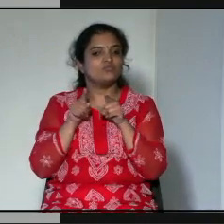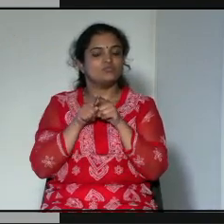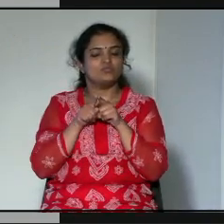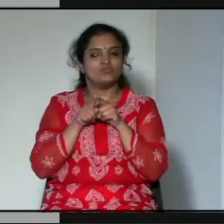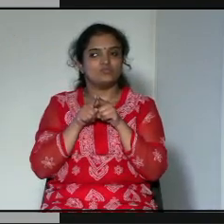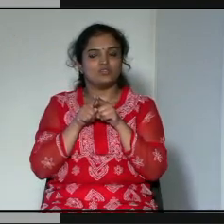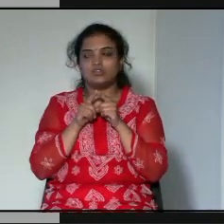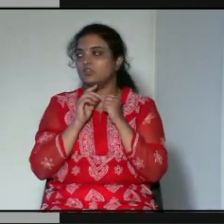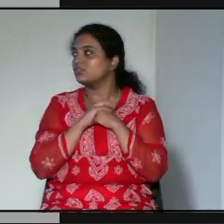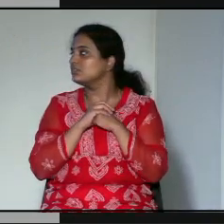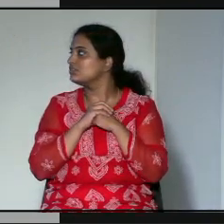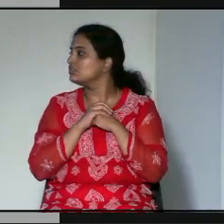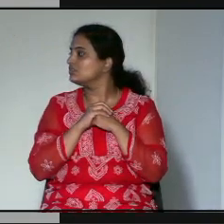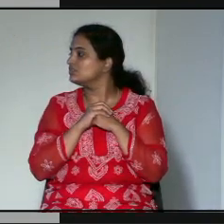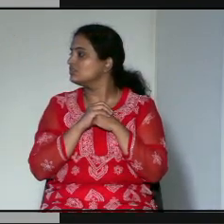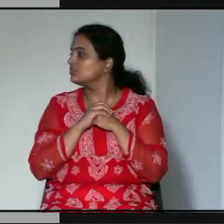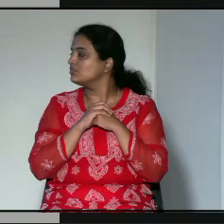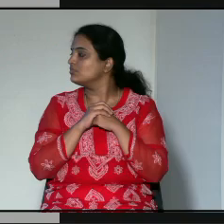Sengupta.